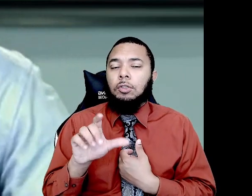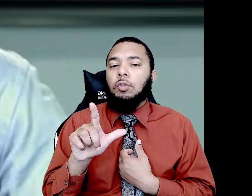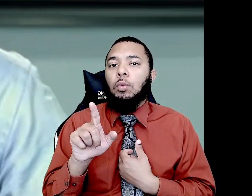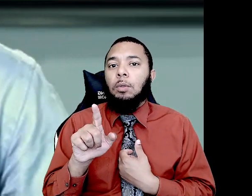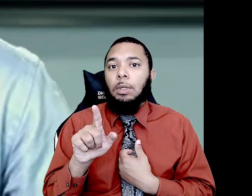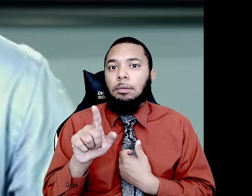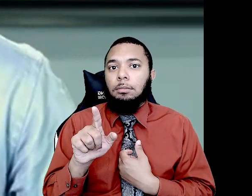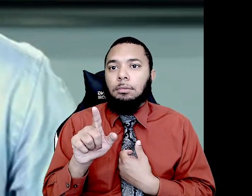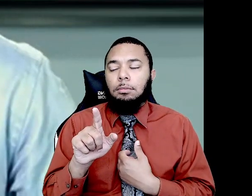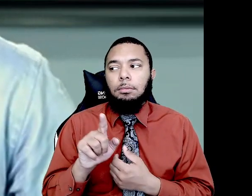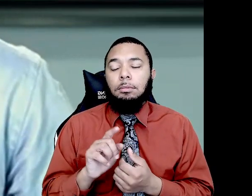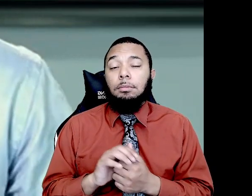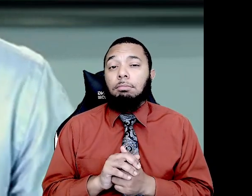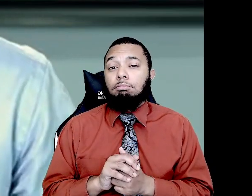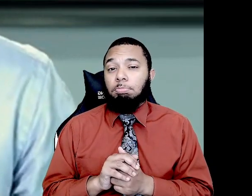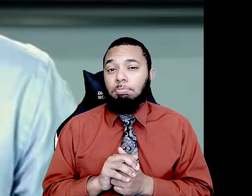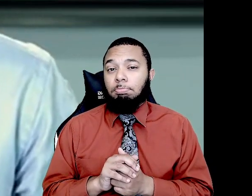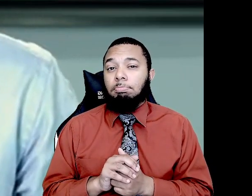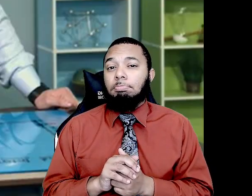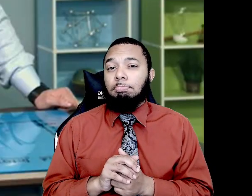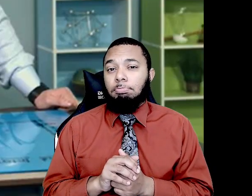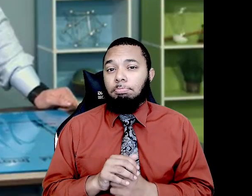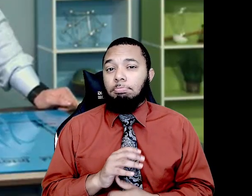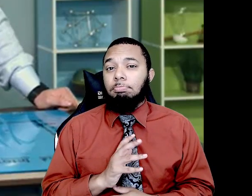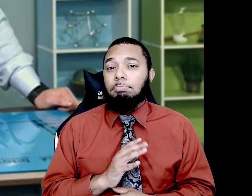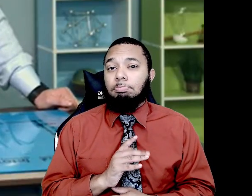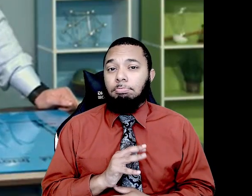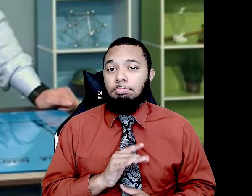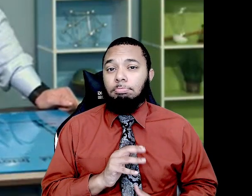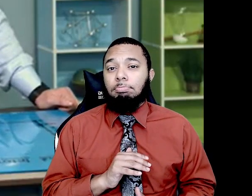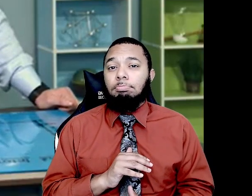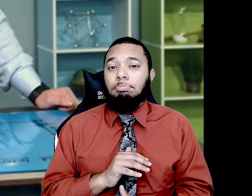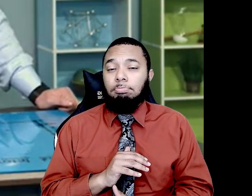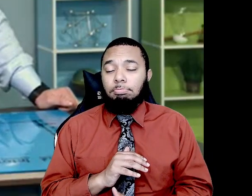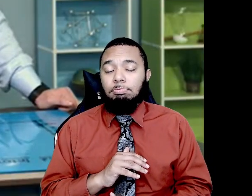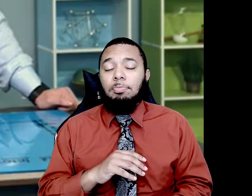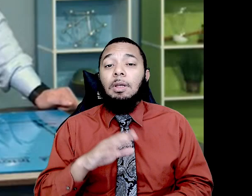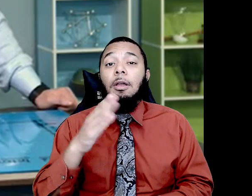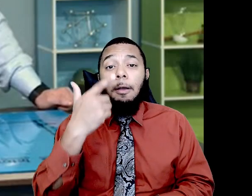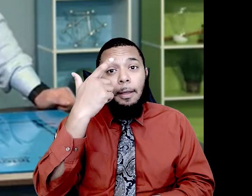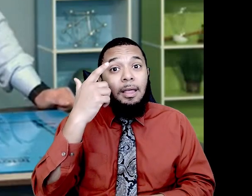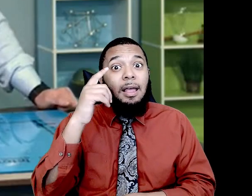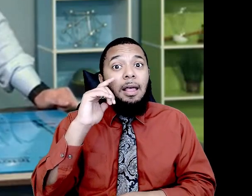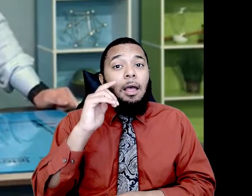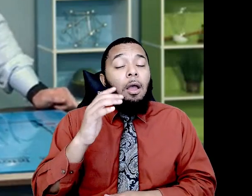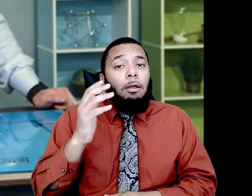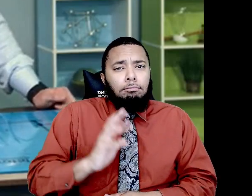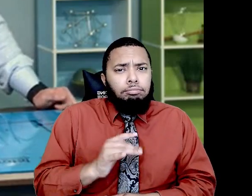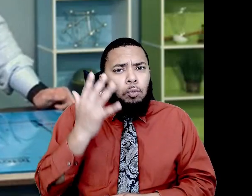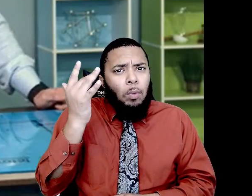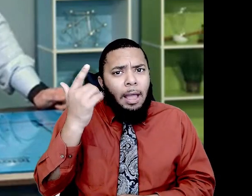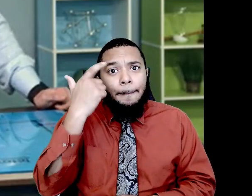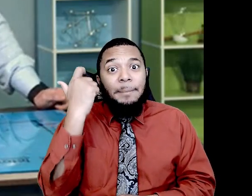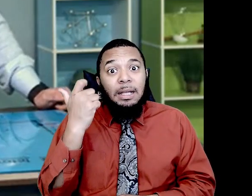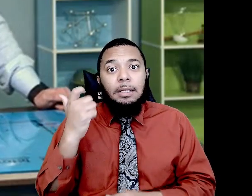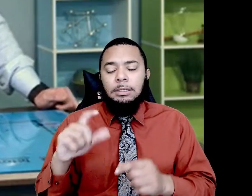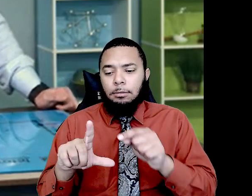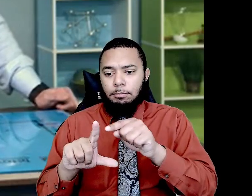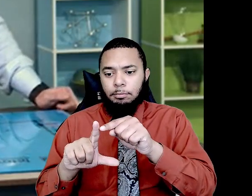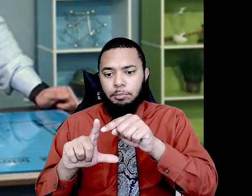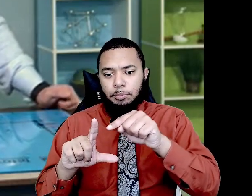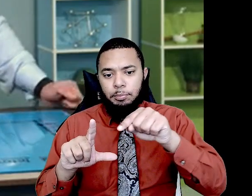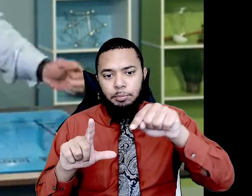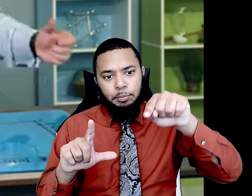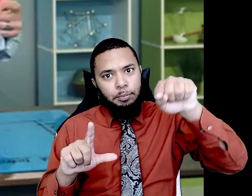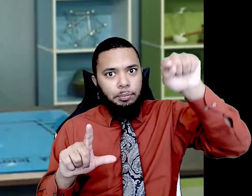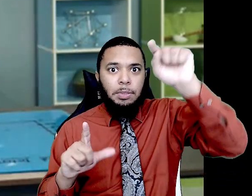This is pretty awesome stuff here, because every year we're going to get more and more money to grow